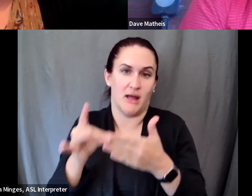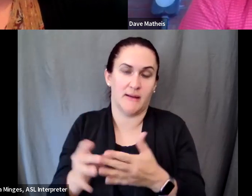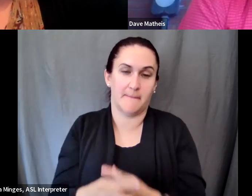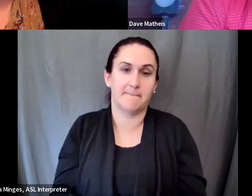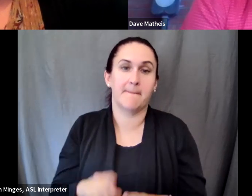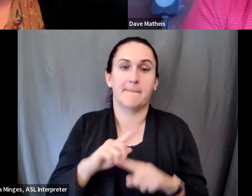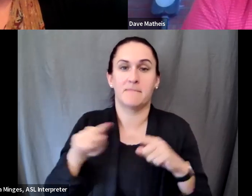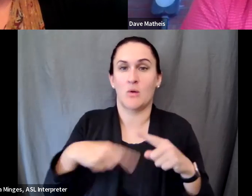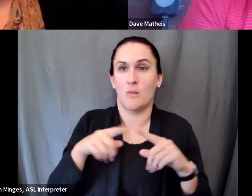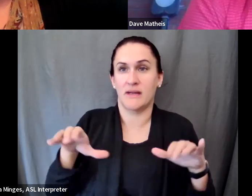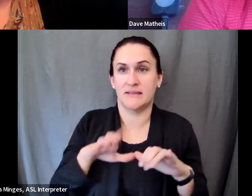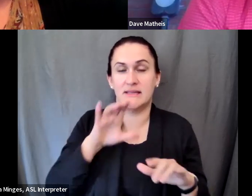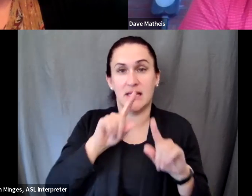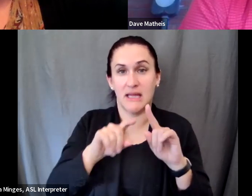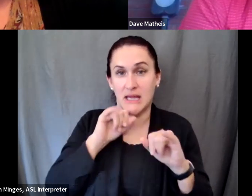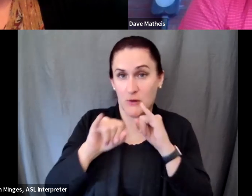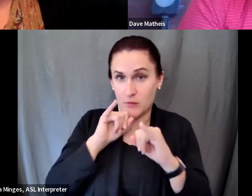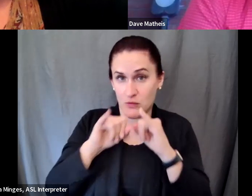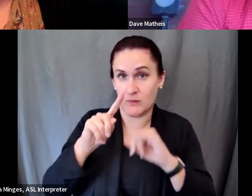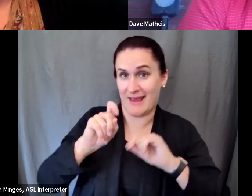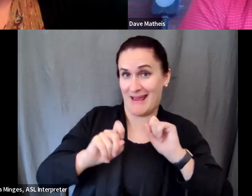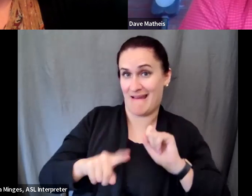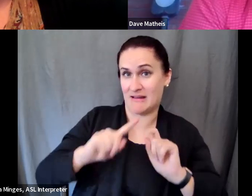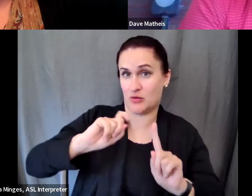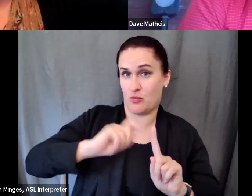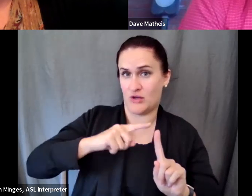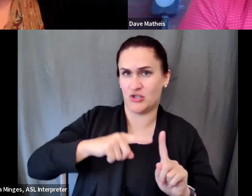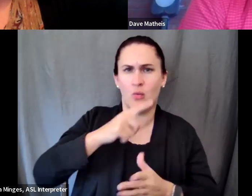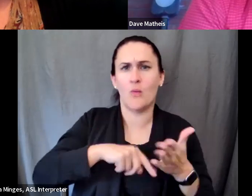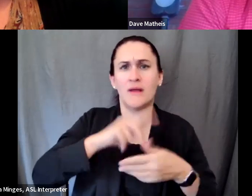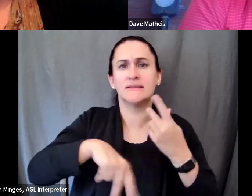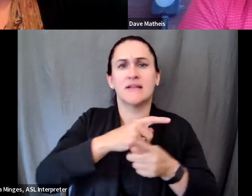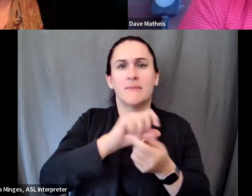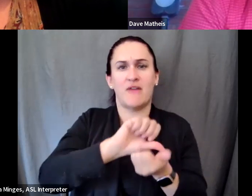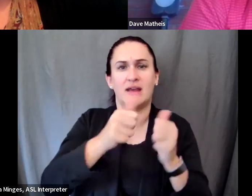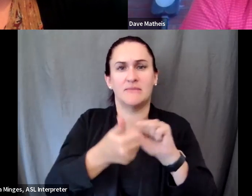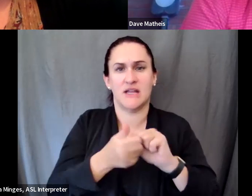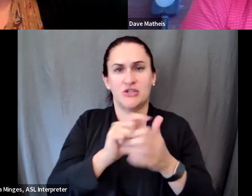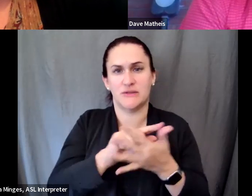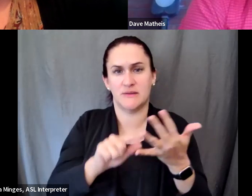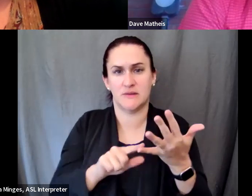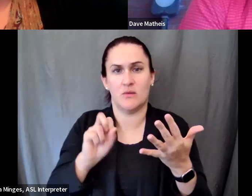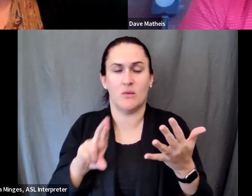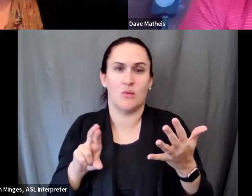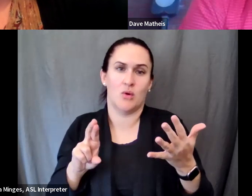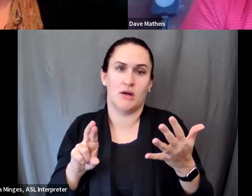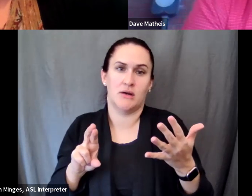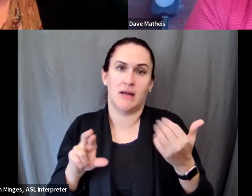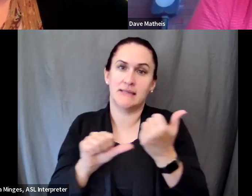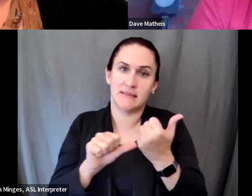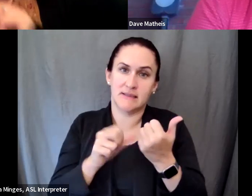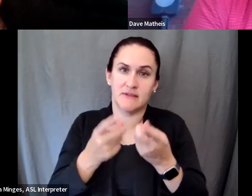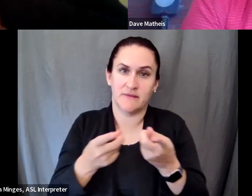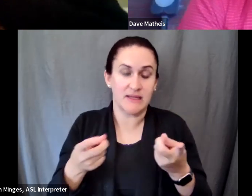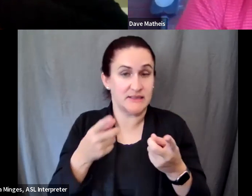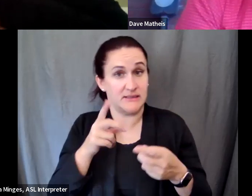when I did the interviews, we asked the question, what kind of adaptations or assistive devices